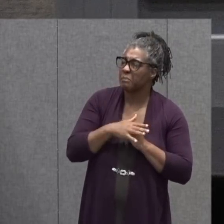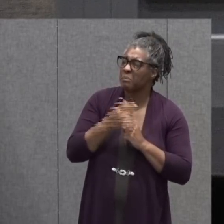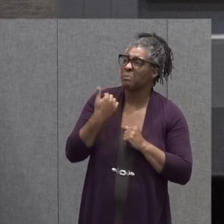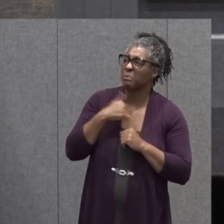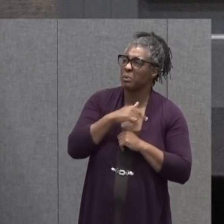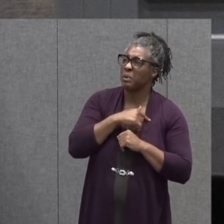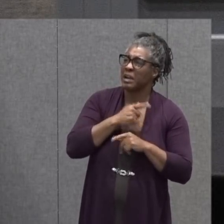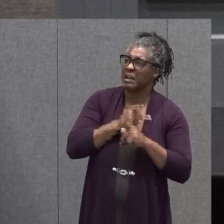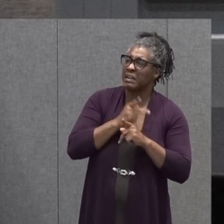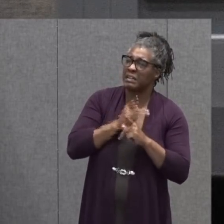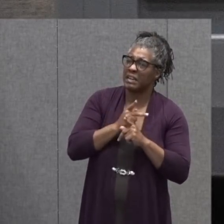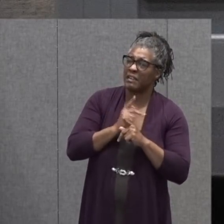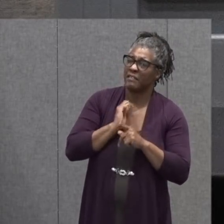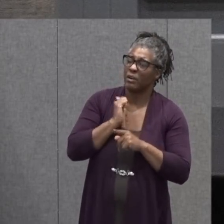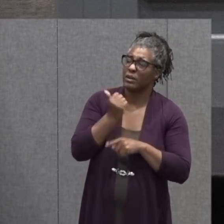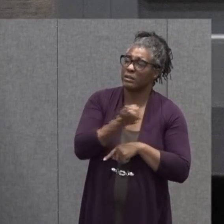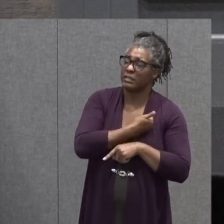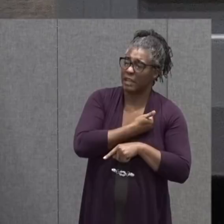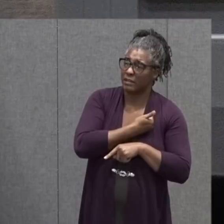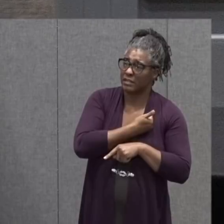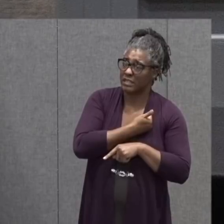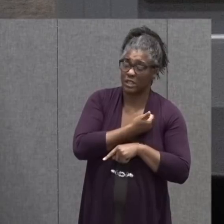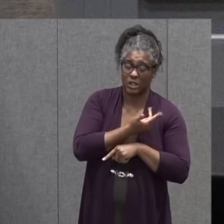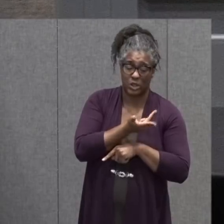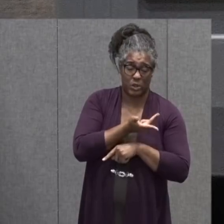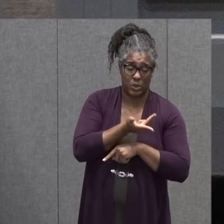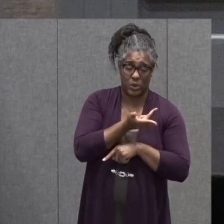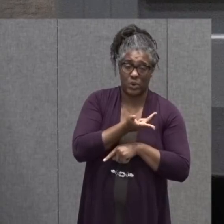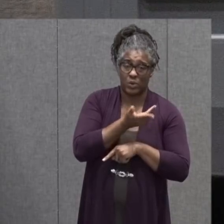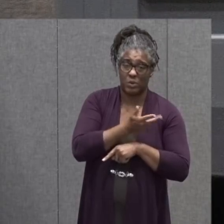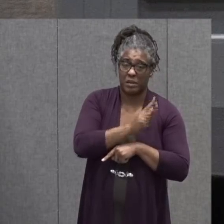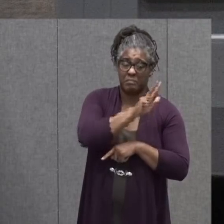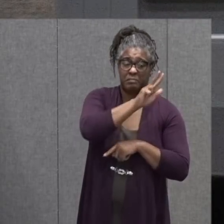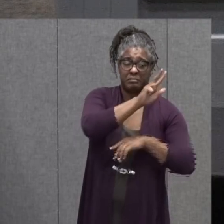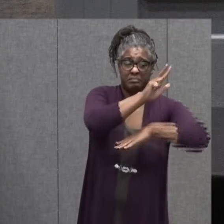ourselves. And the three little pigs trotted off down the hill,